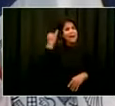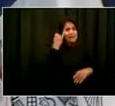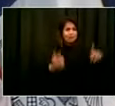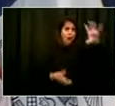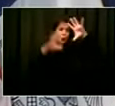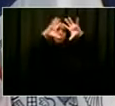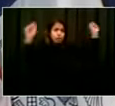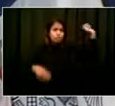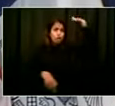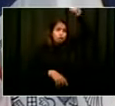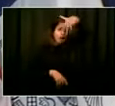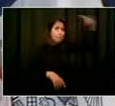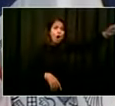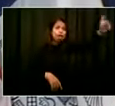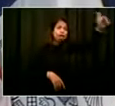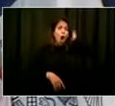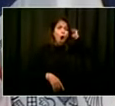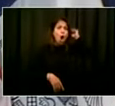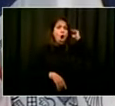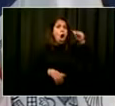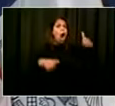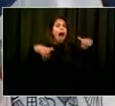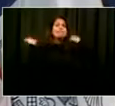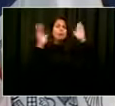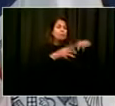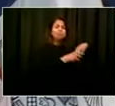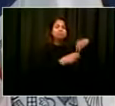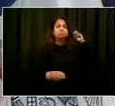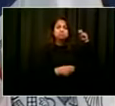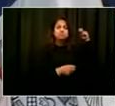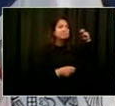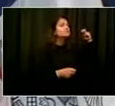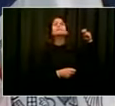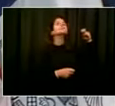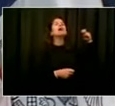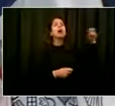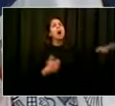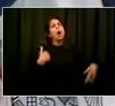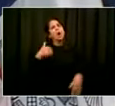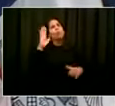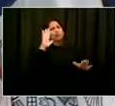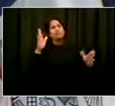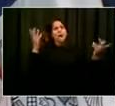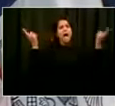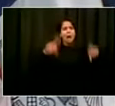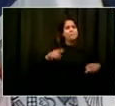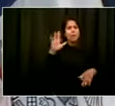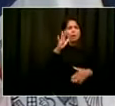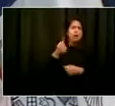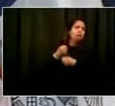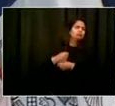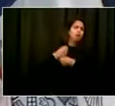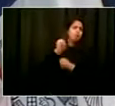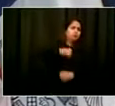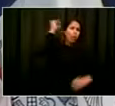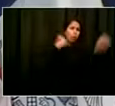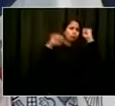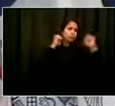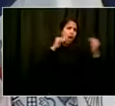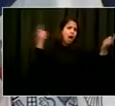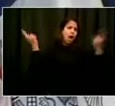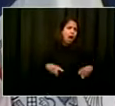and fight against that and peacefully, and I would expect partisans of President Trump to come out. The